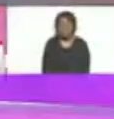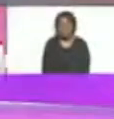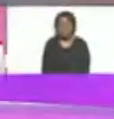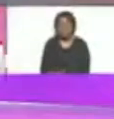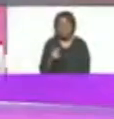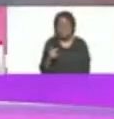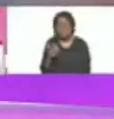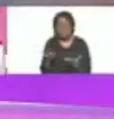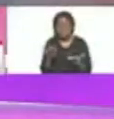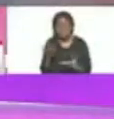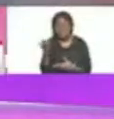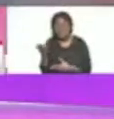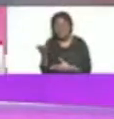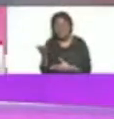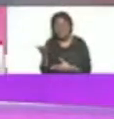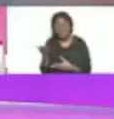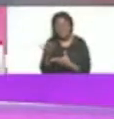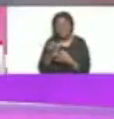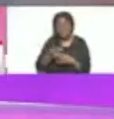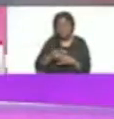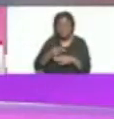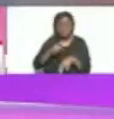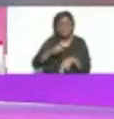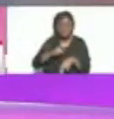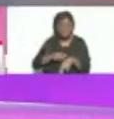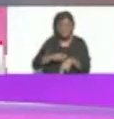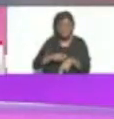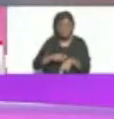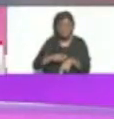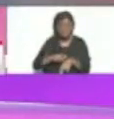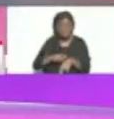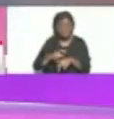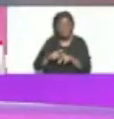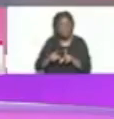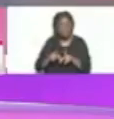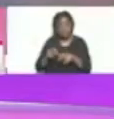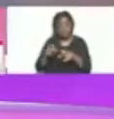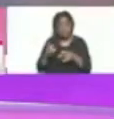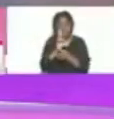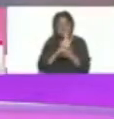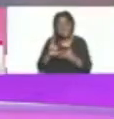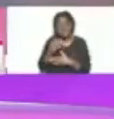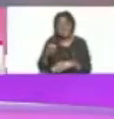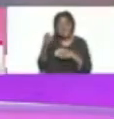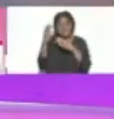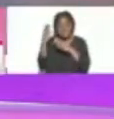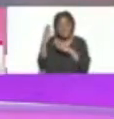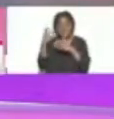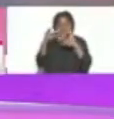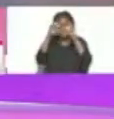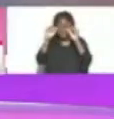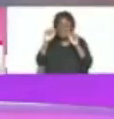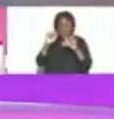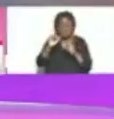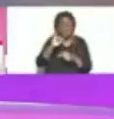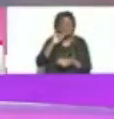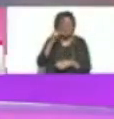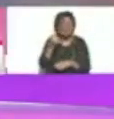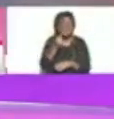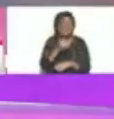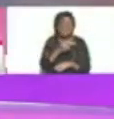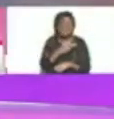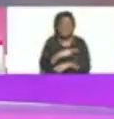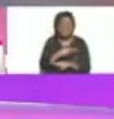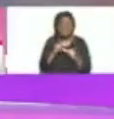She may be there in an interim capacity, but University of the Bahamas President Janine Hodder still has goals, and that includes